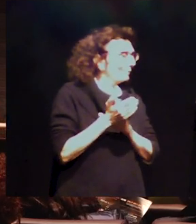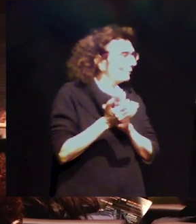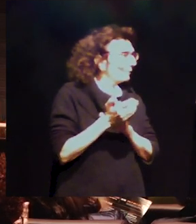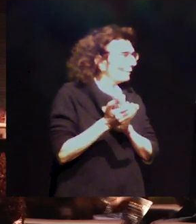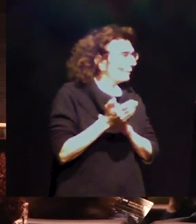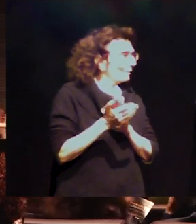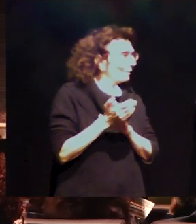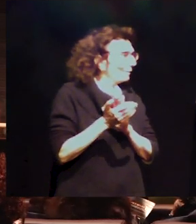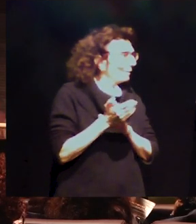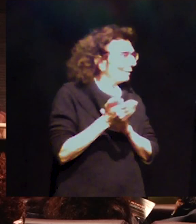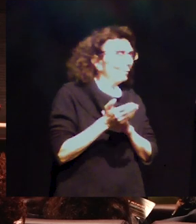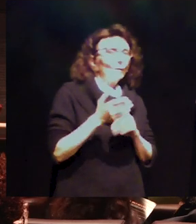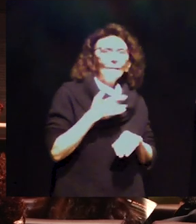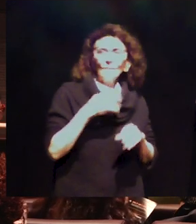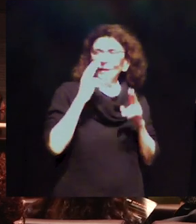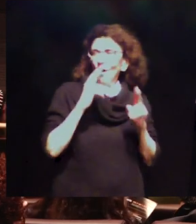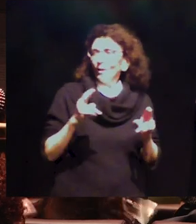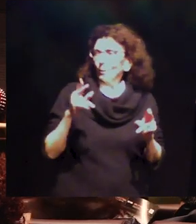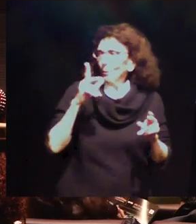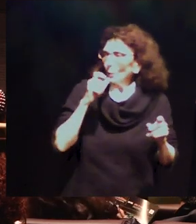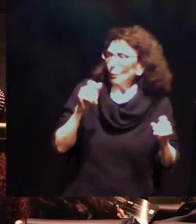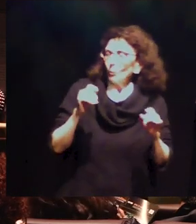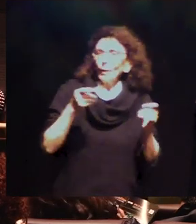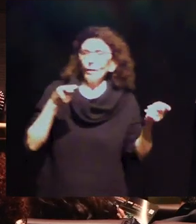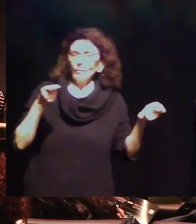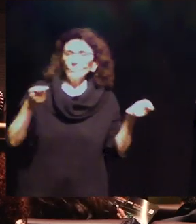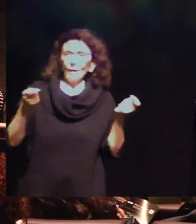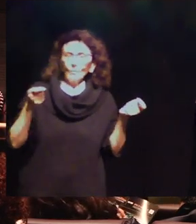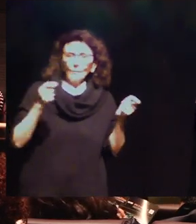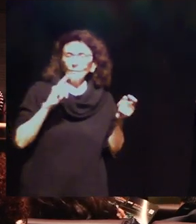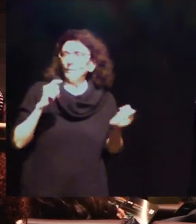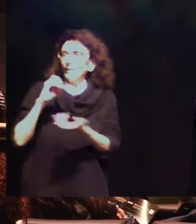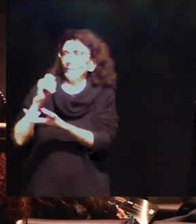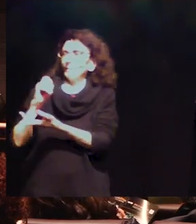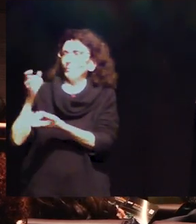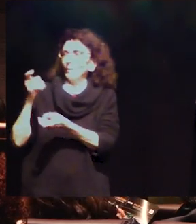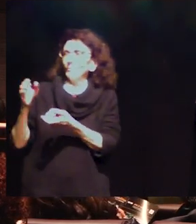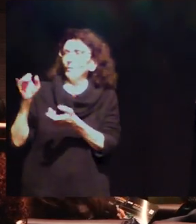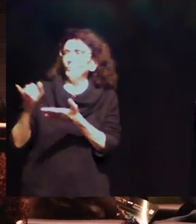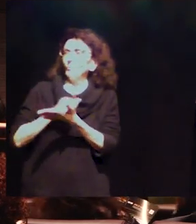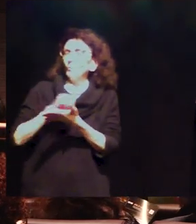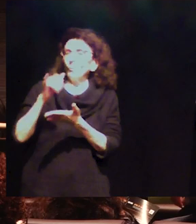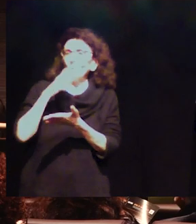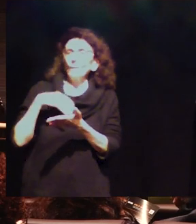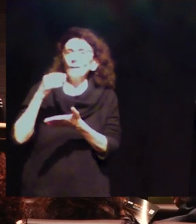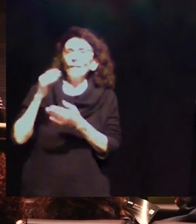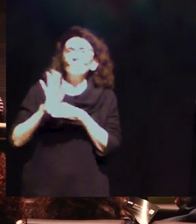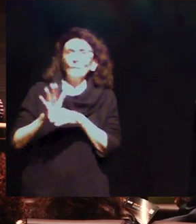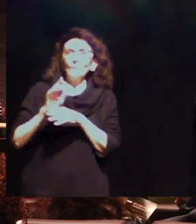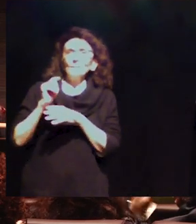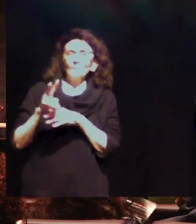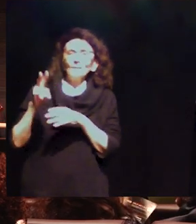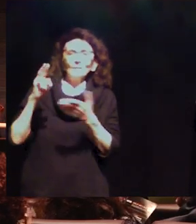And as mentioned, we're so honored to have here to moderate the conversation, the executive director of New York Women in Film and Television, Cynthia